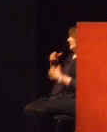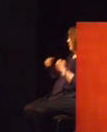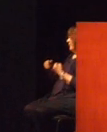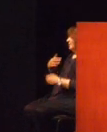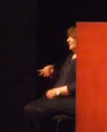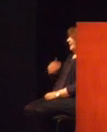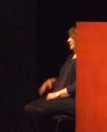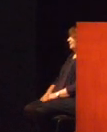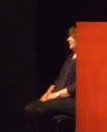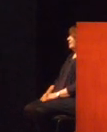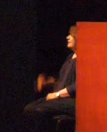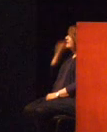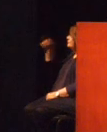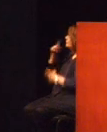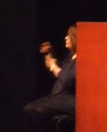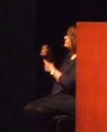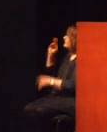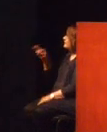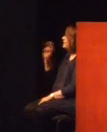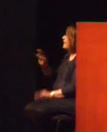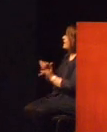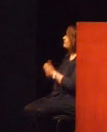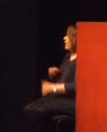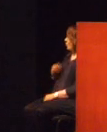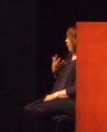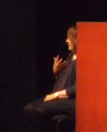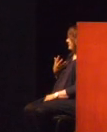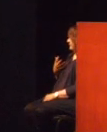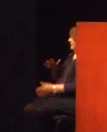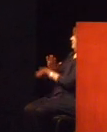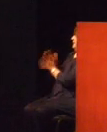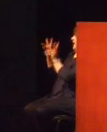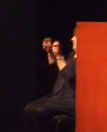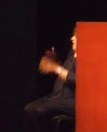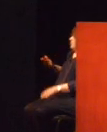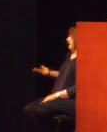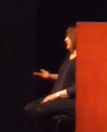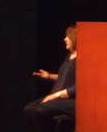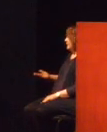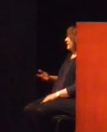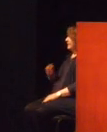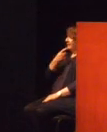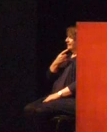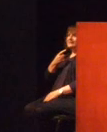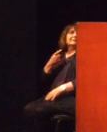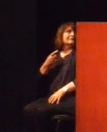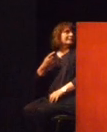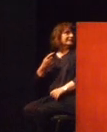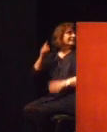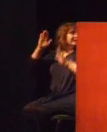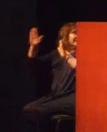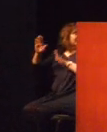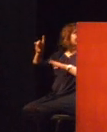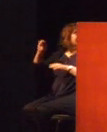If you're interested in the history of how whiteness came to be a thing, Race, the Power of an Illusion is an excellent documentary